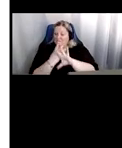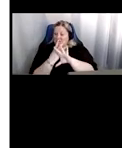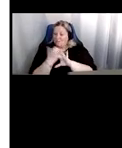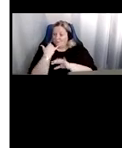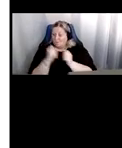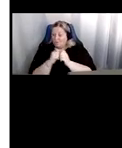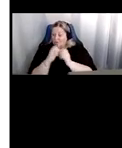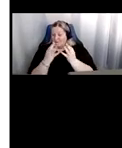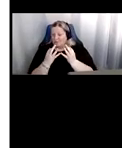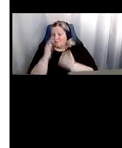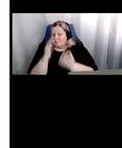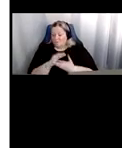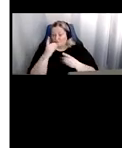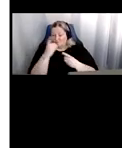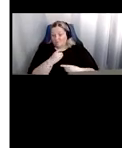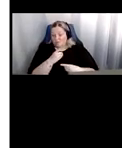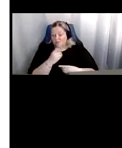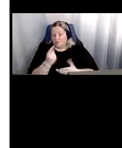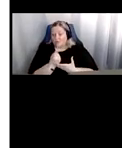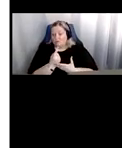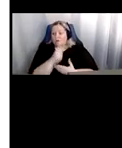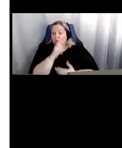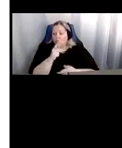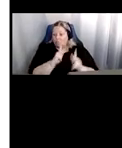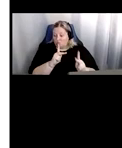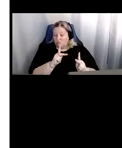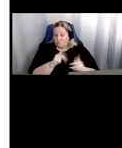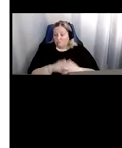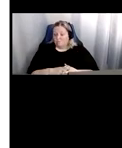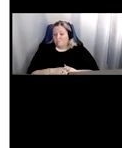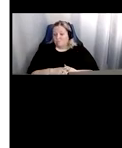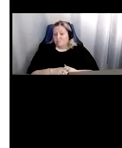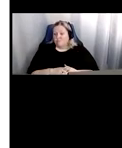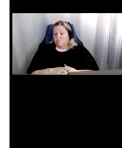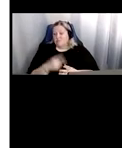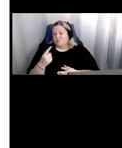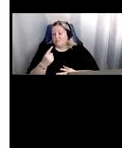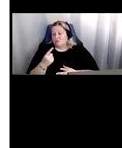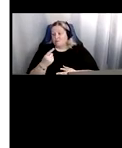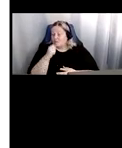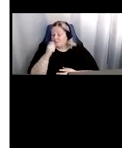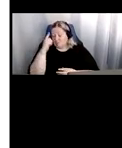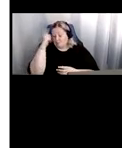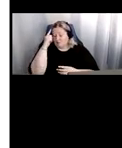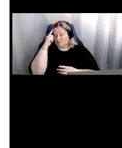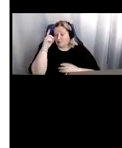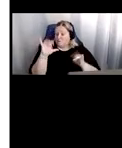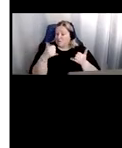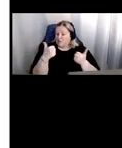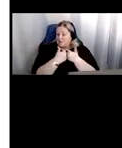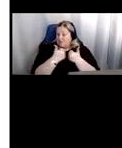members often decrease depression and loneliness in older people. And something we might not have thought about is like playing